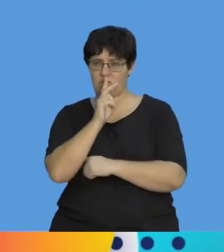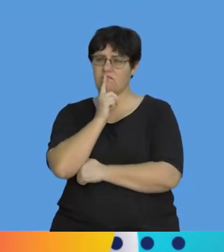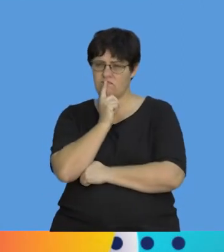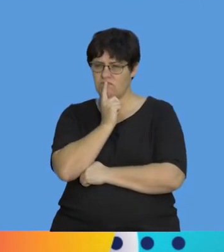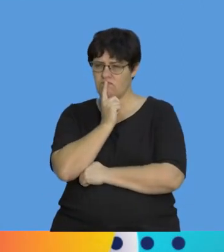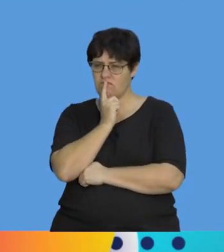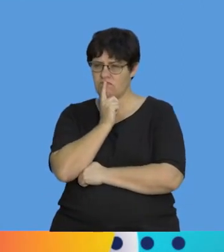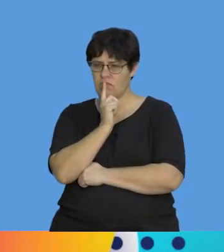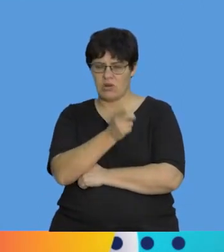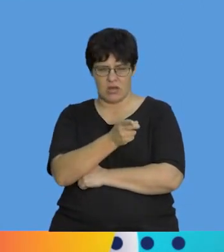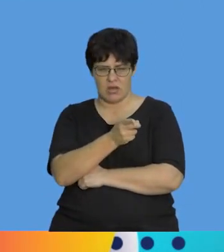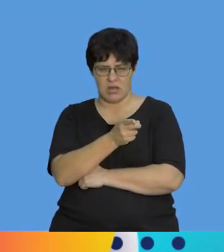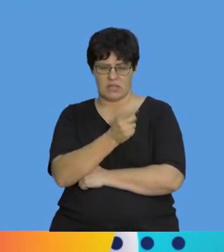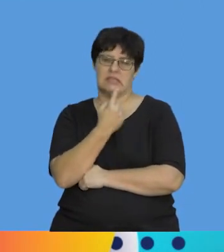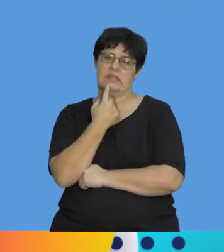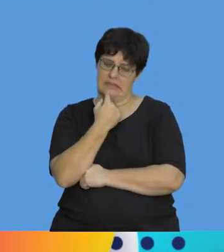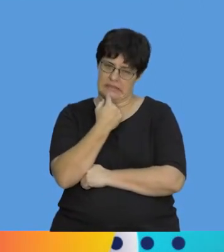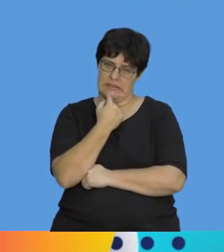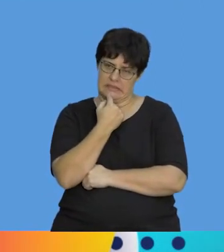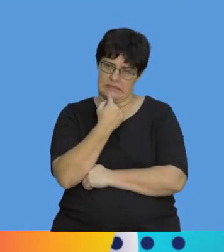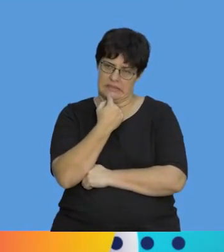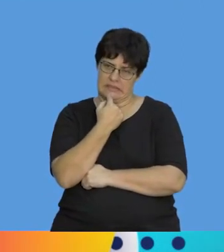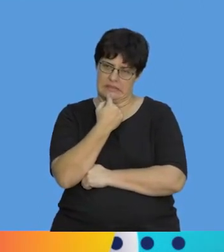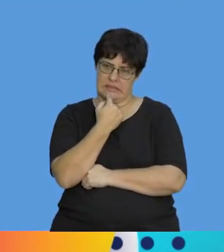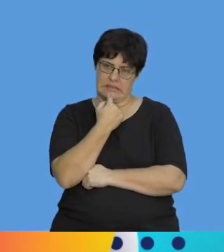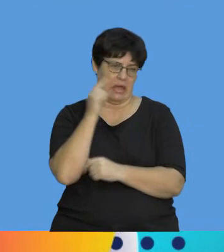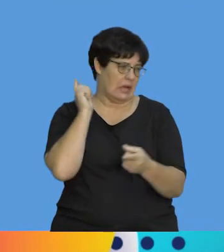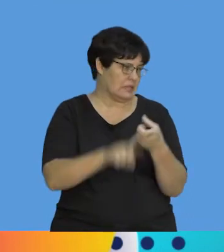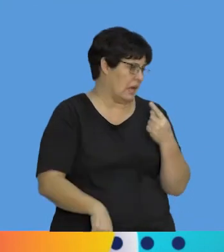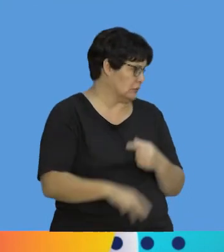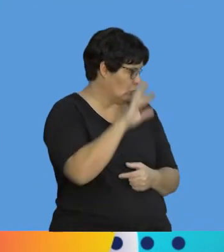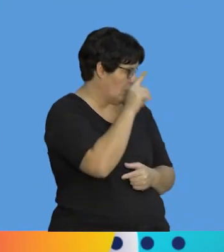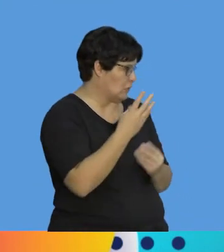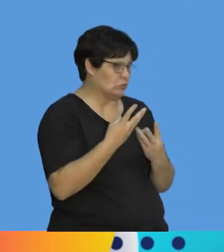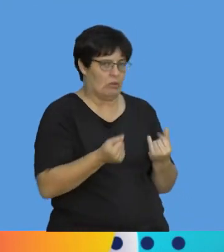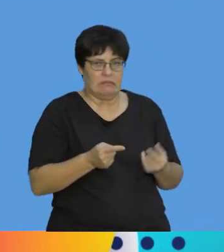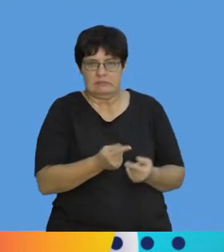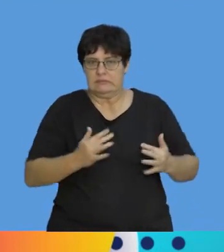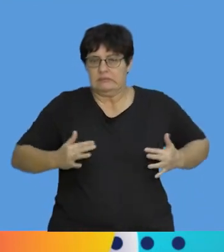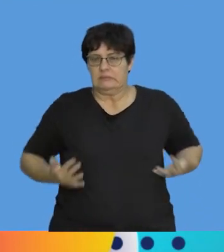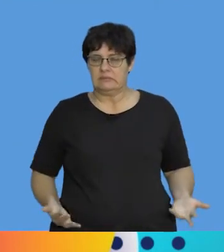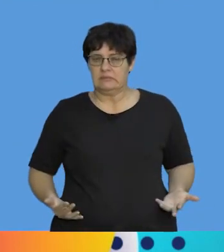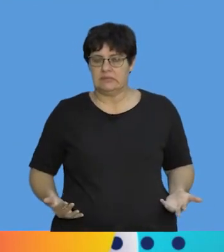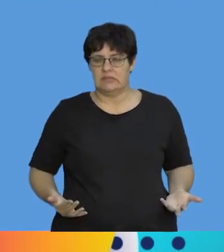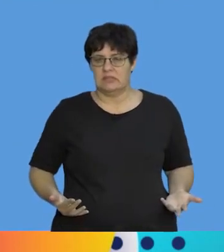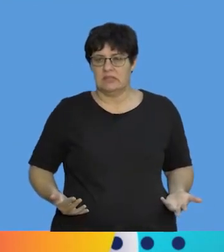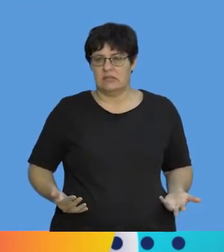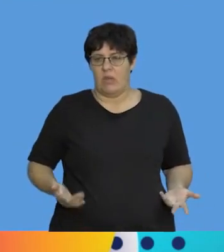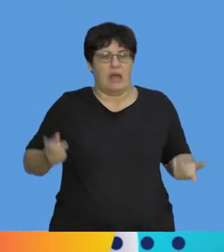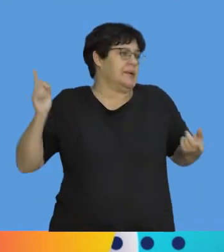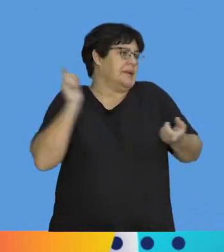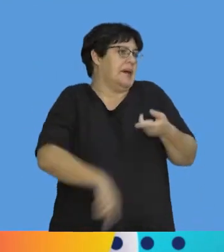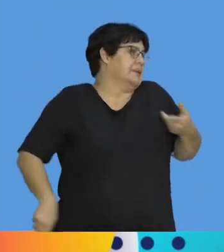look at that and you go, yeah, I can't remember how to solve those,